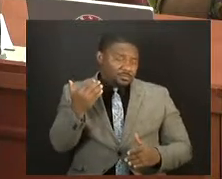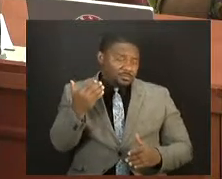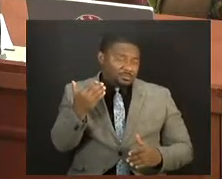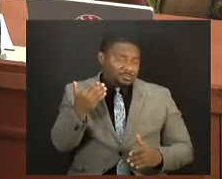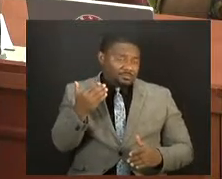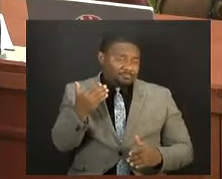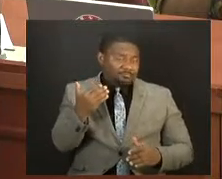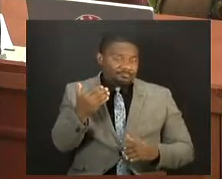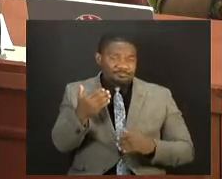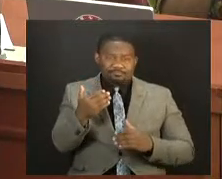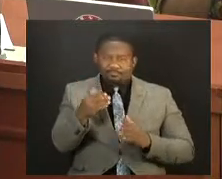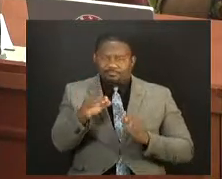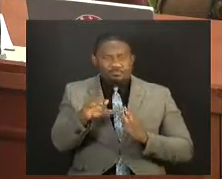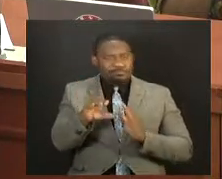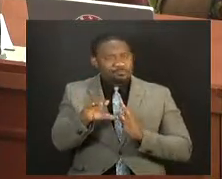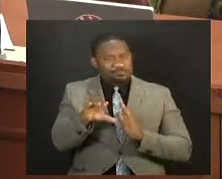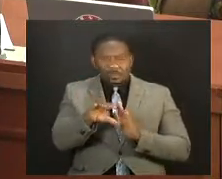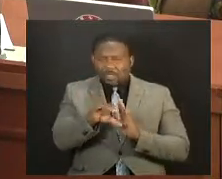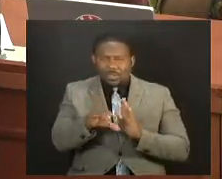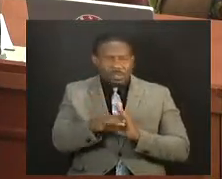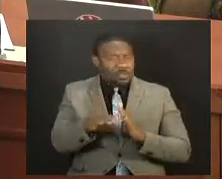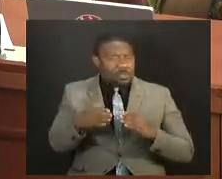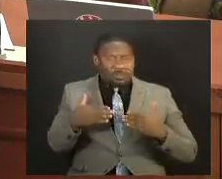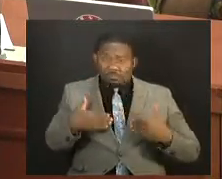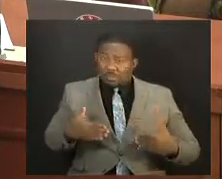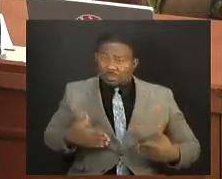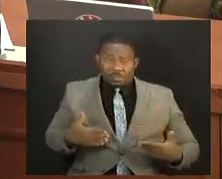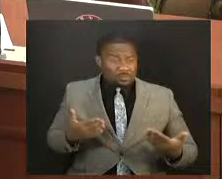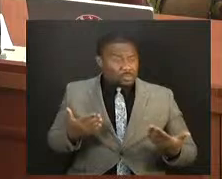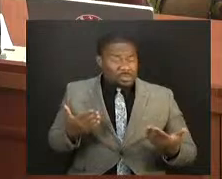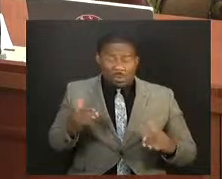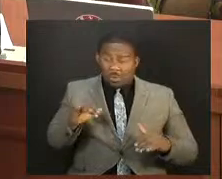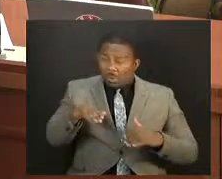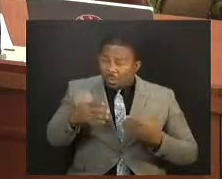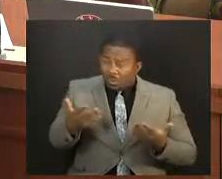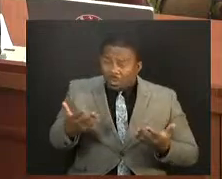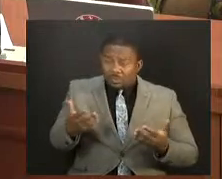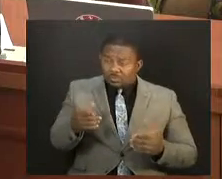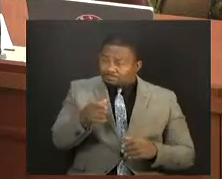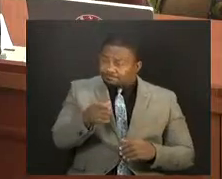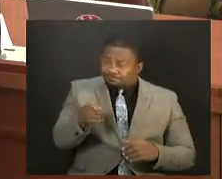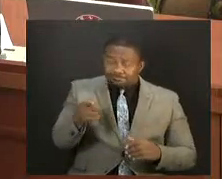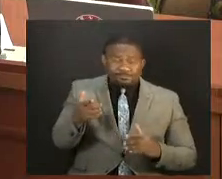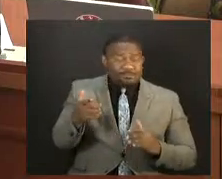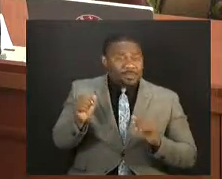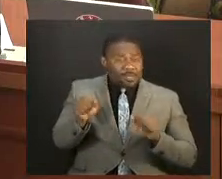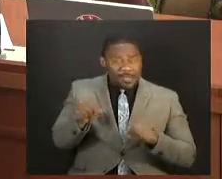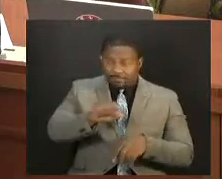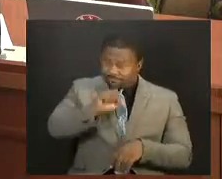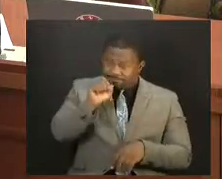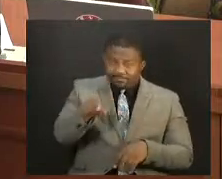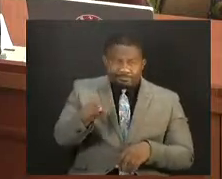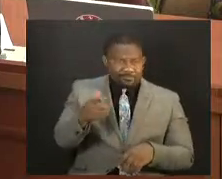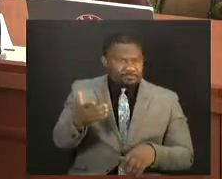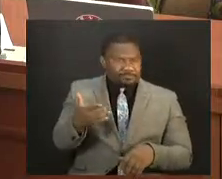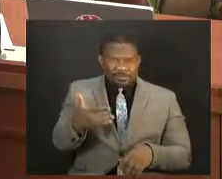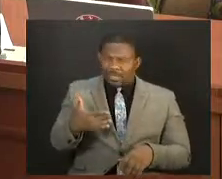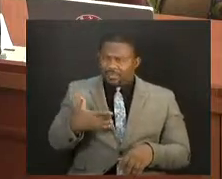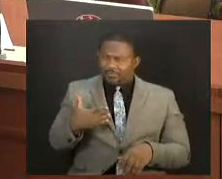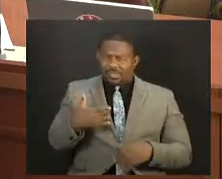parliament, any question of any matter that is within the bosom of that